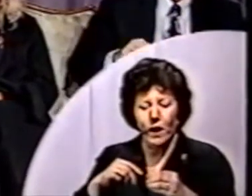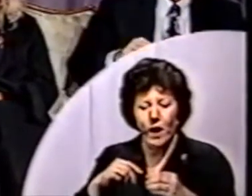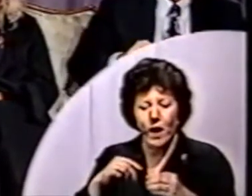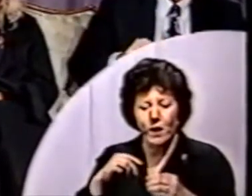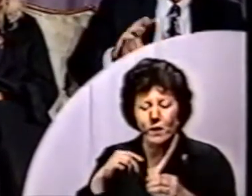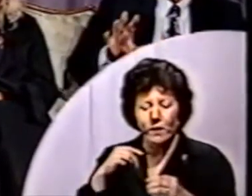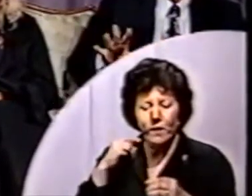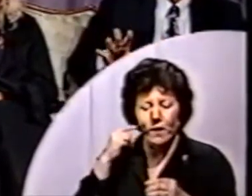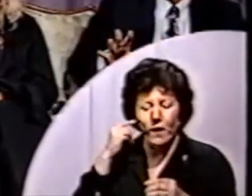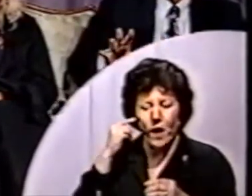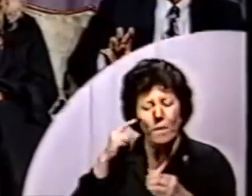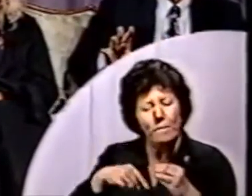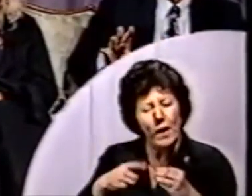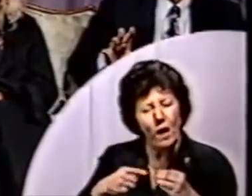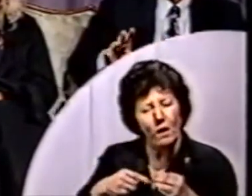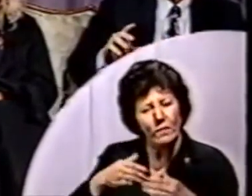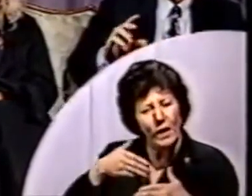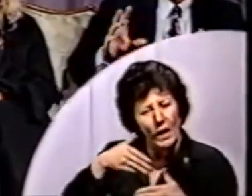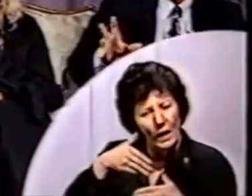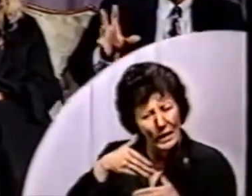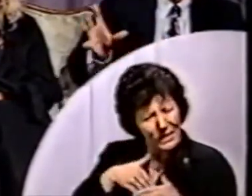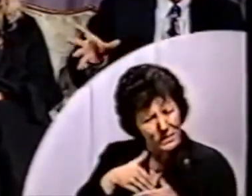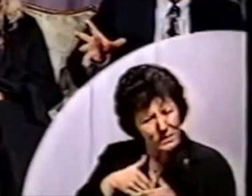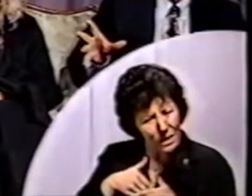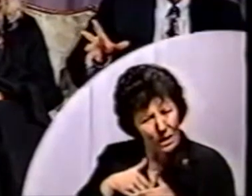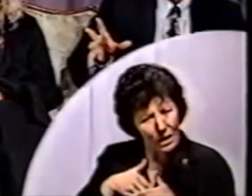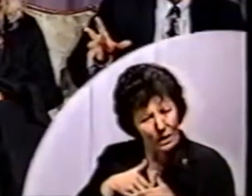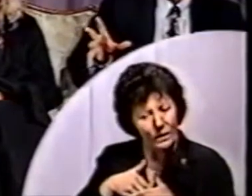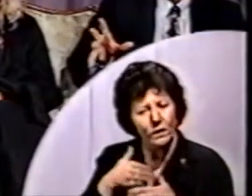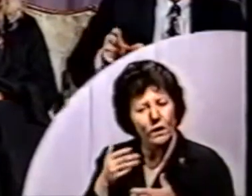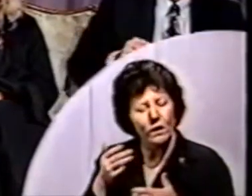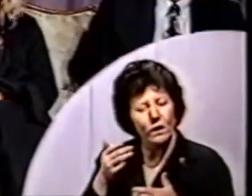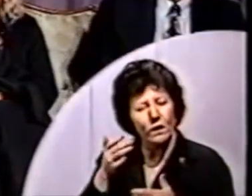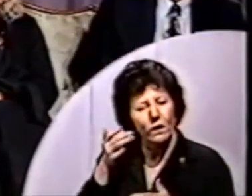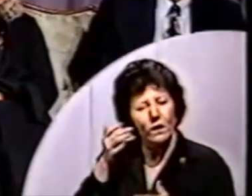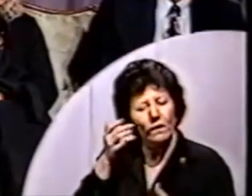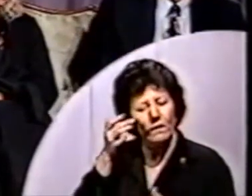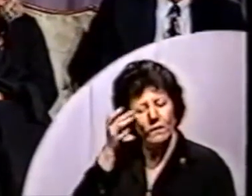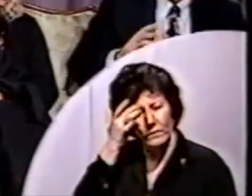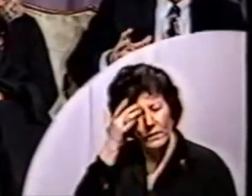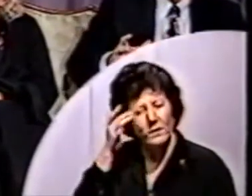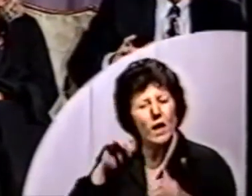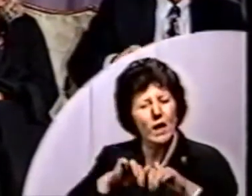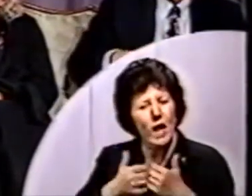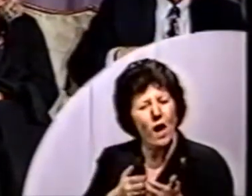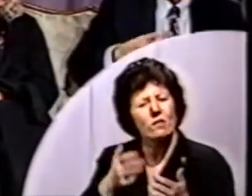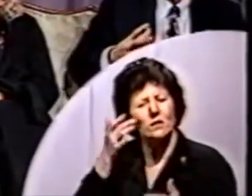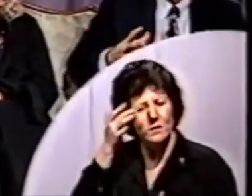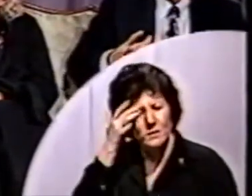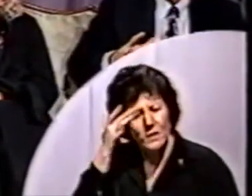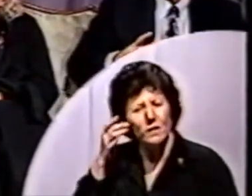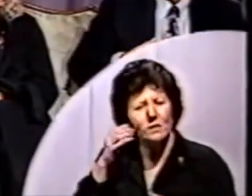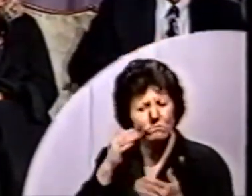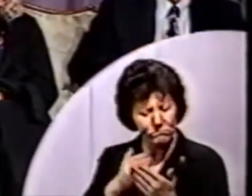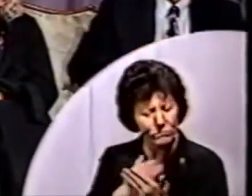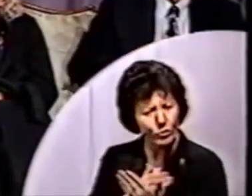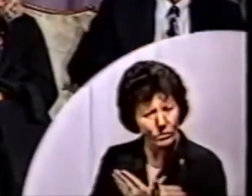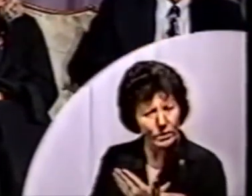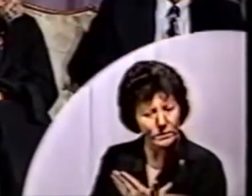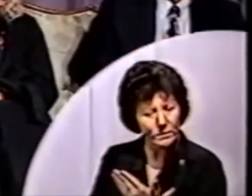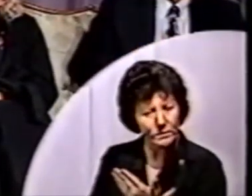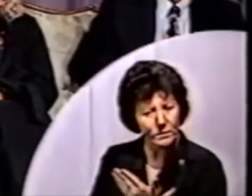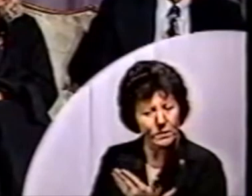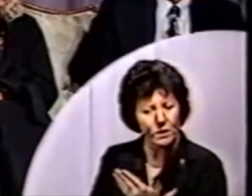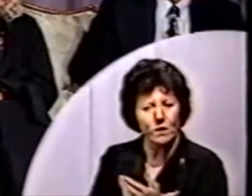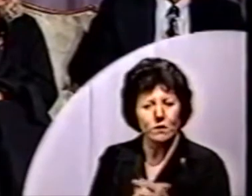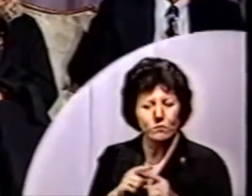So what they're hoping is the two vaccines will work in combination to produce two different immune